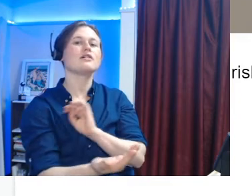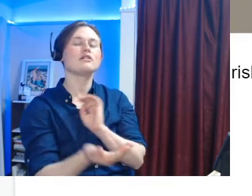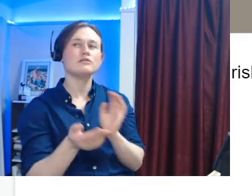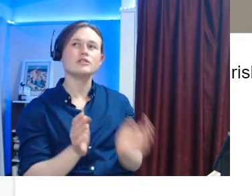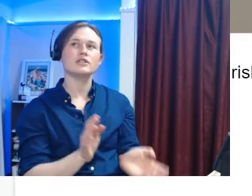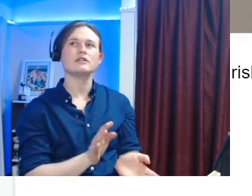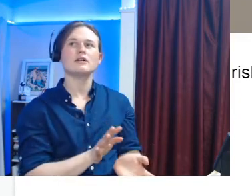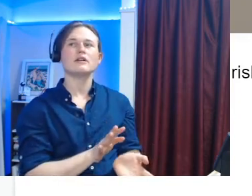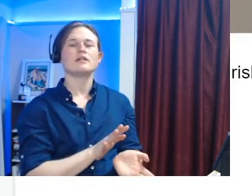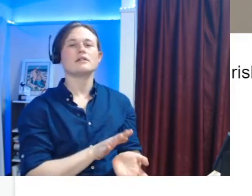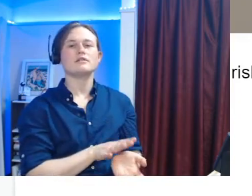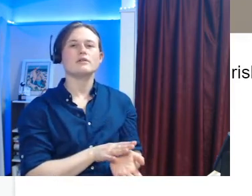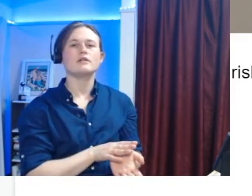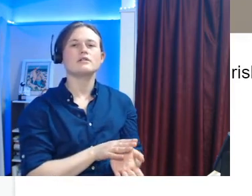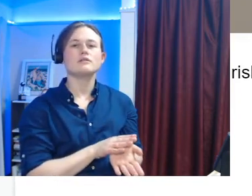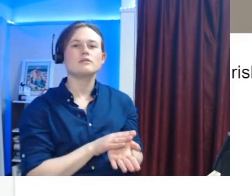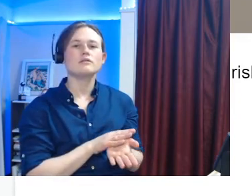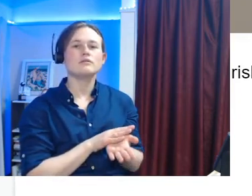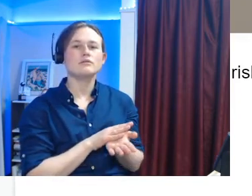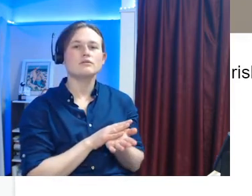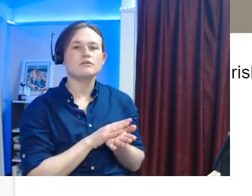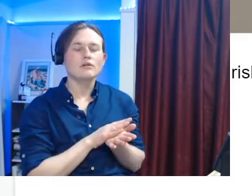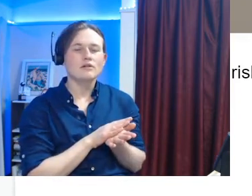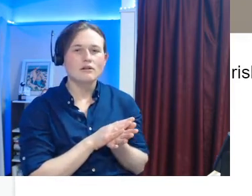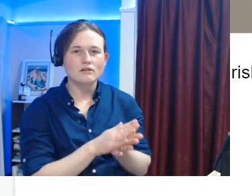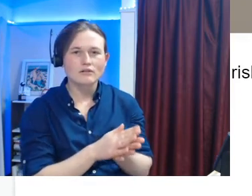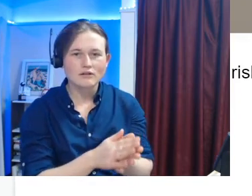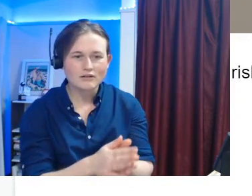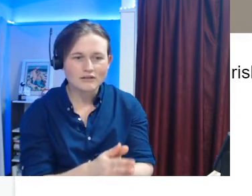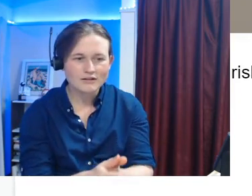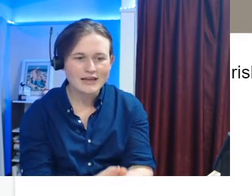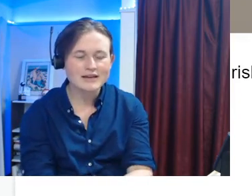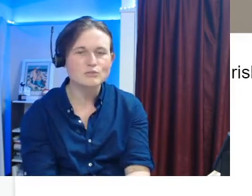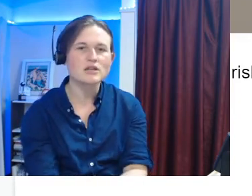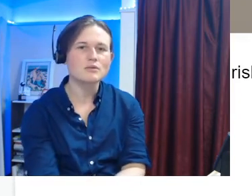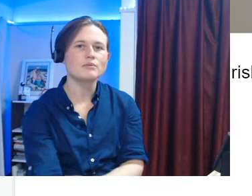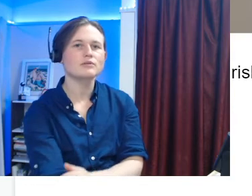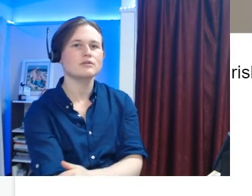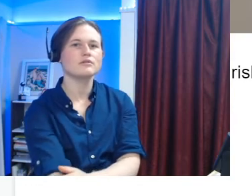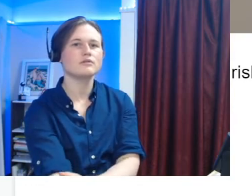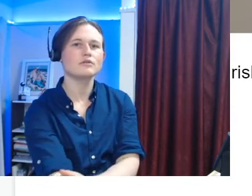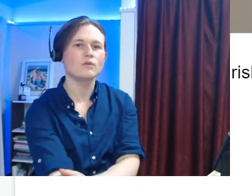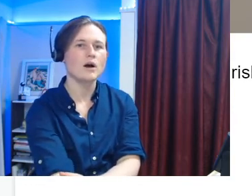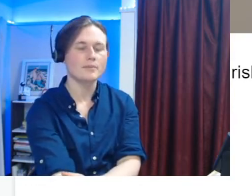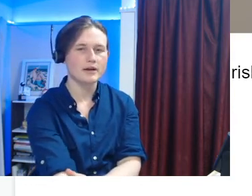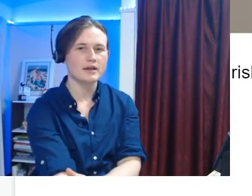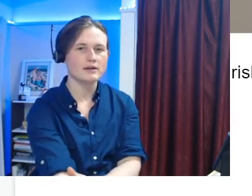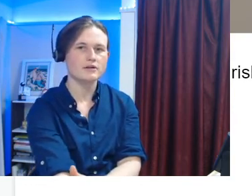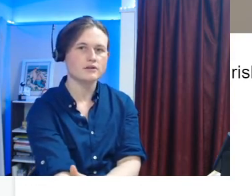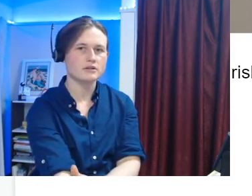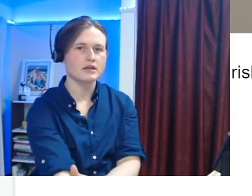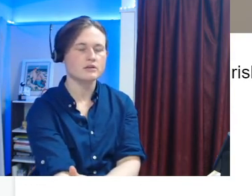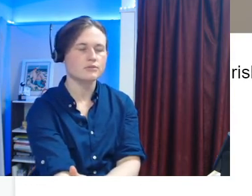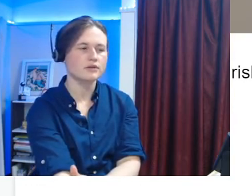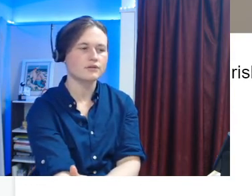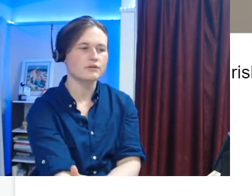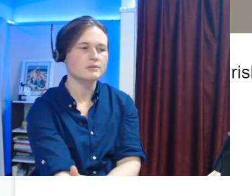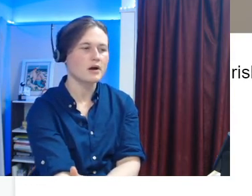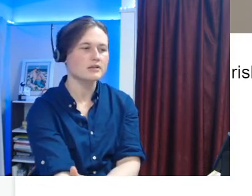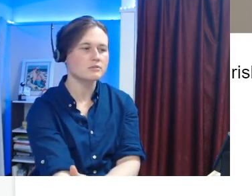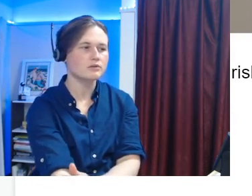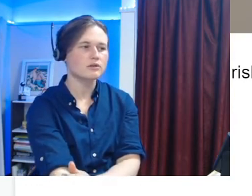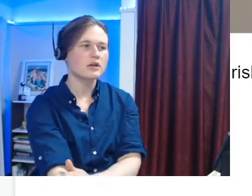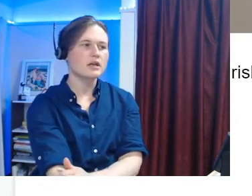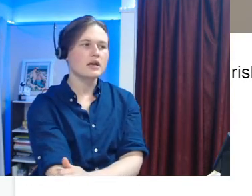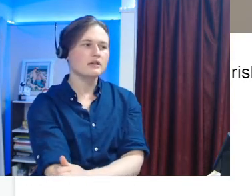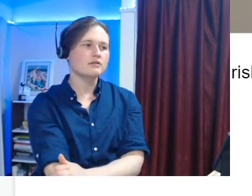a conclusion that is going to get as many people to cooperate and understand your point of view